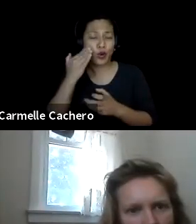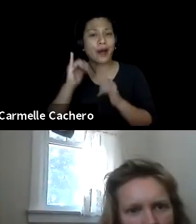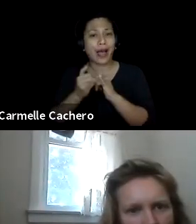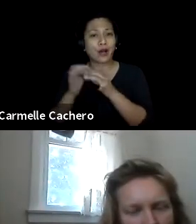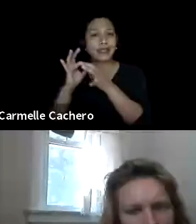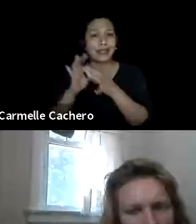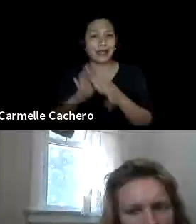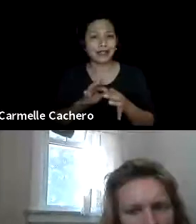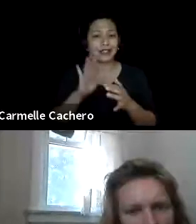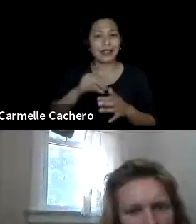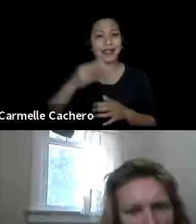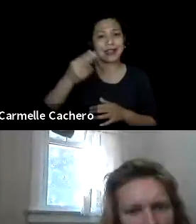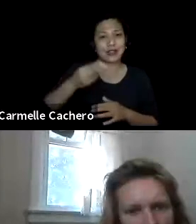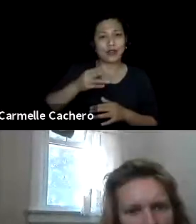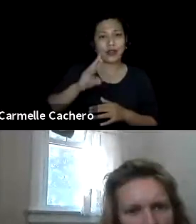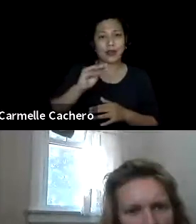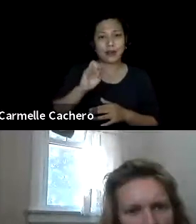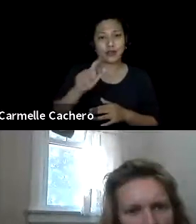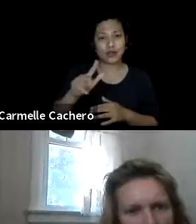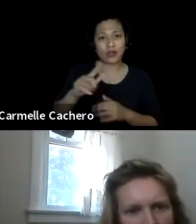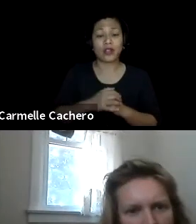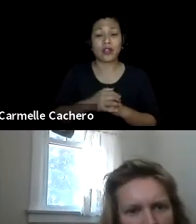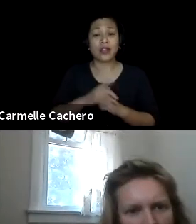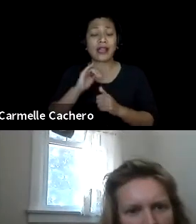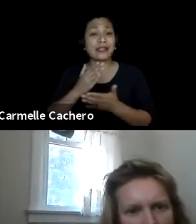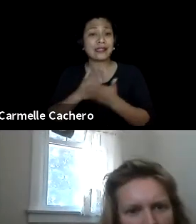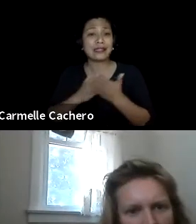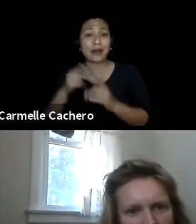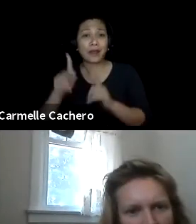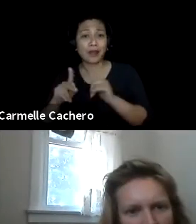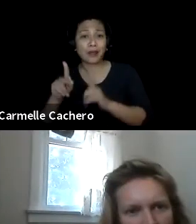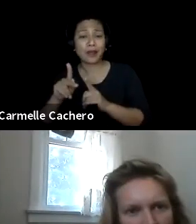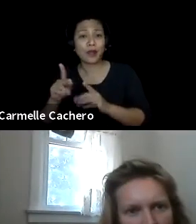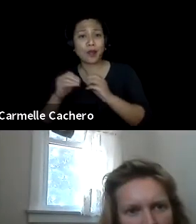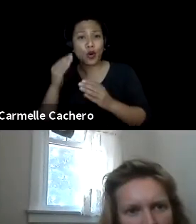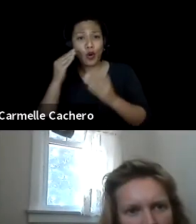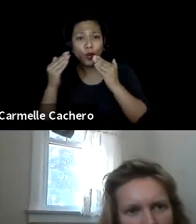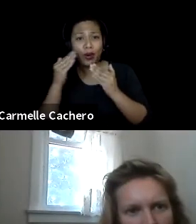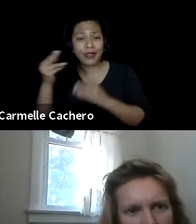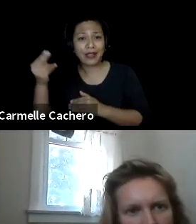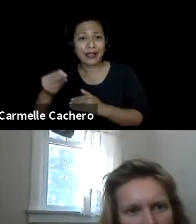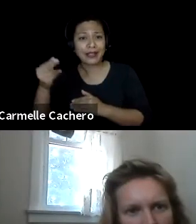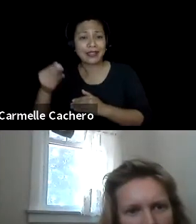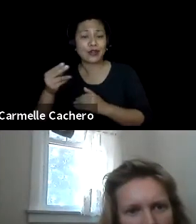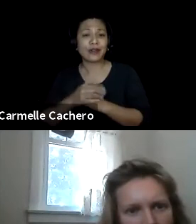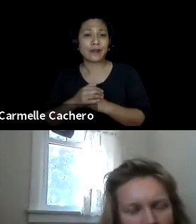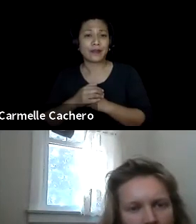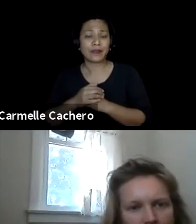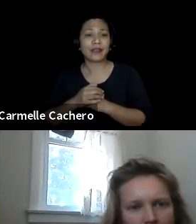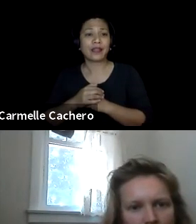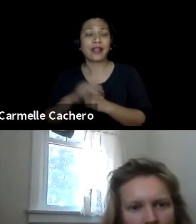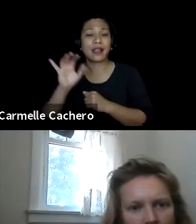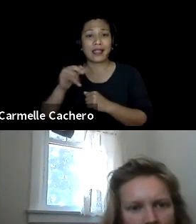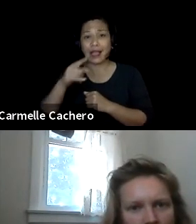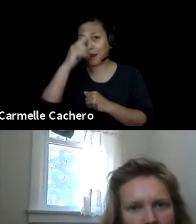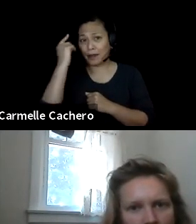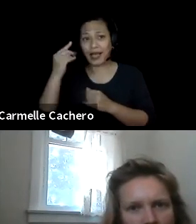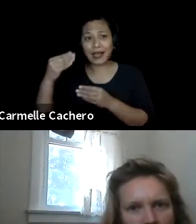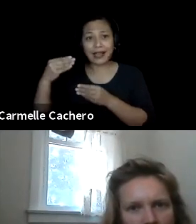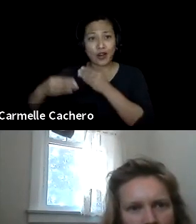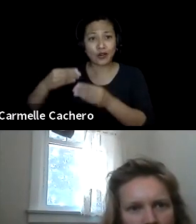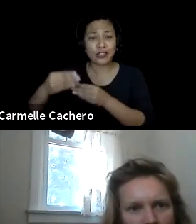recognize that for certain people who are aware of the history, who hold heritage, Black heritage, African